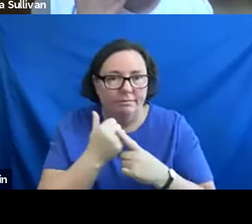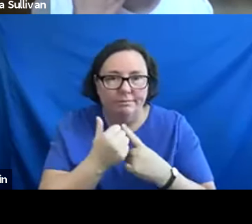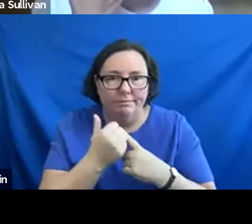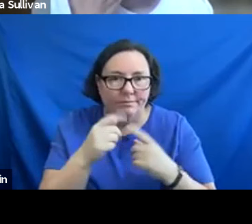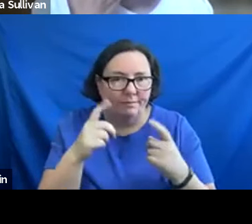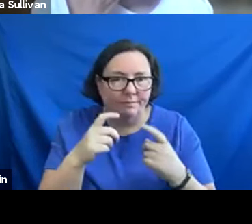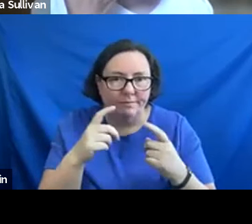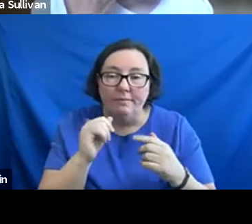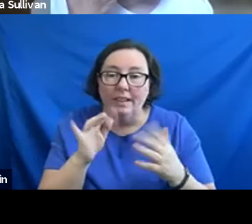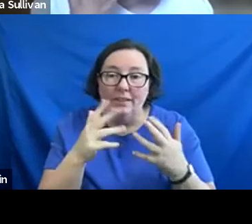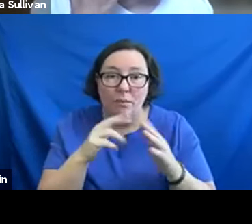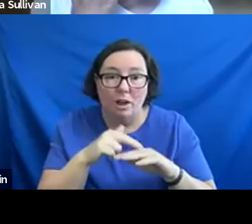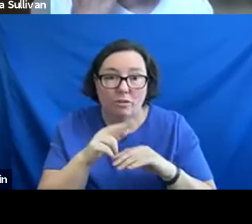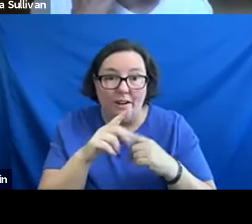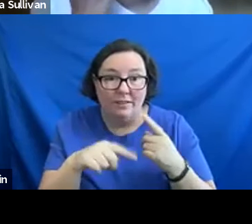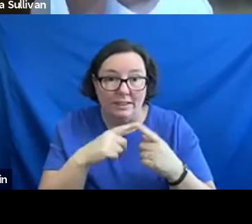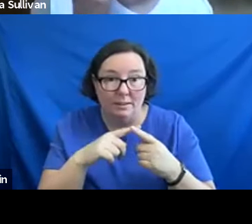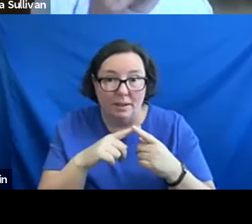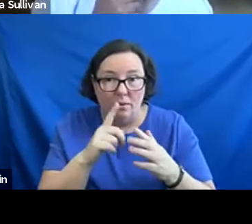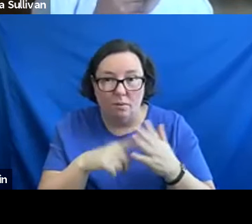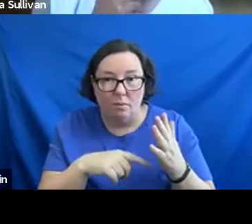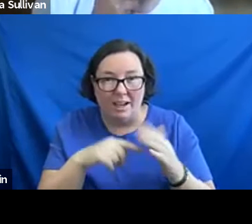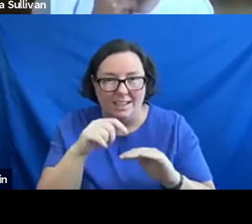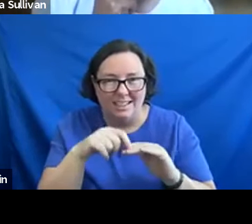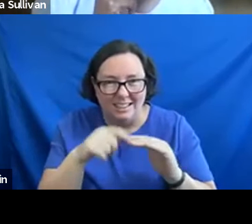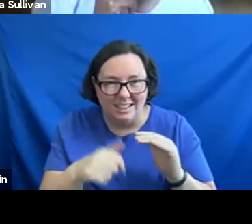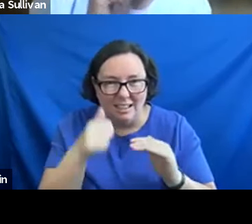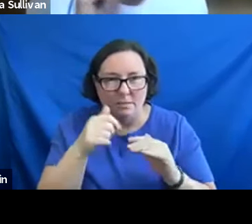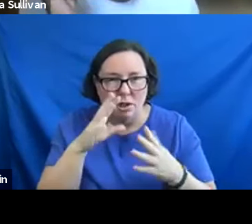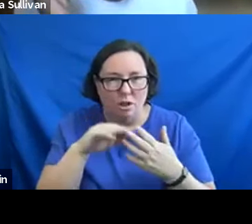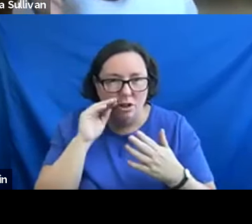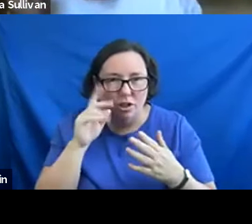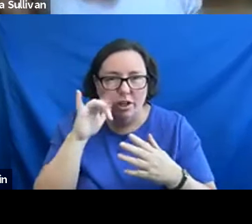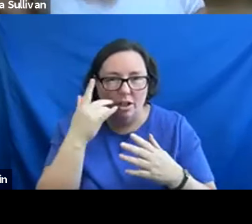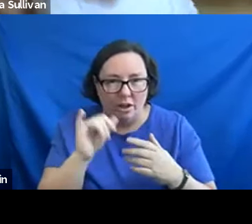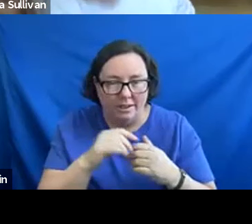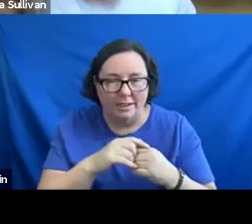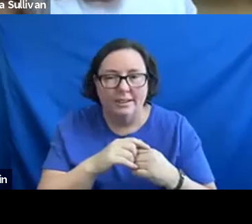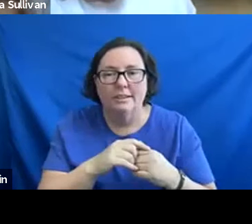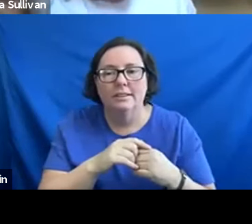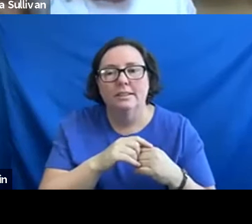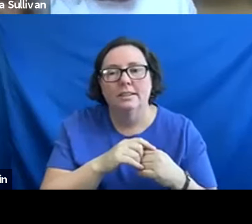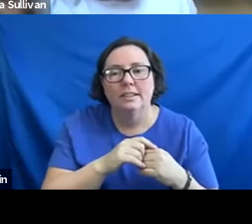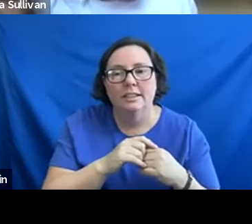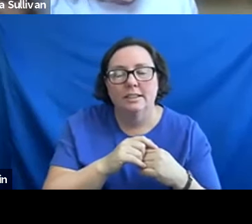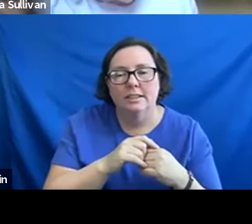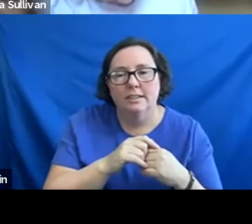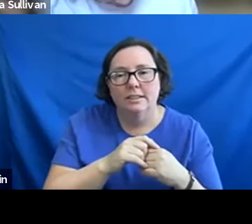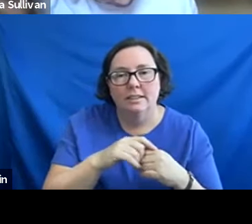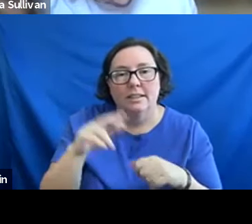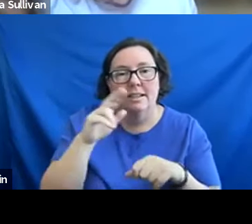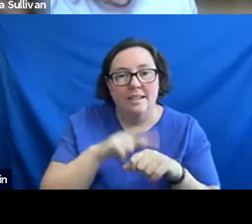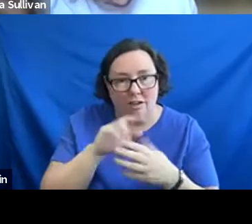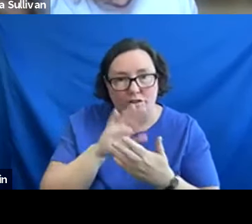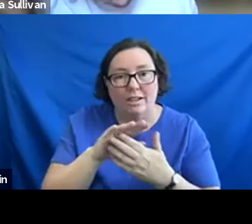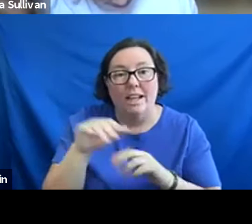reference about like what does deeper learning look like, the National Academy